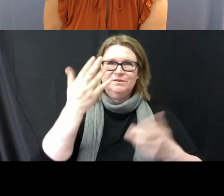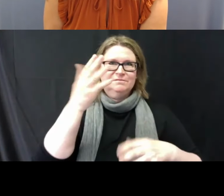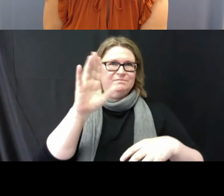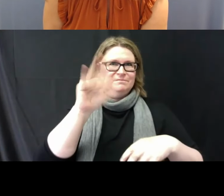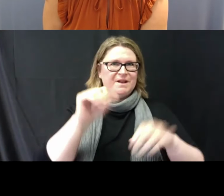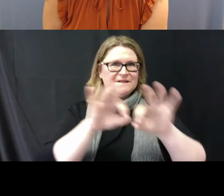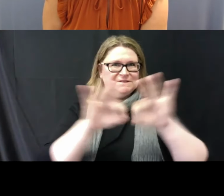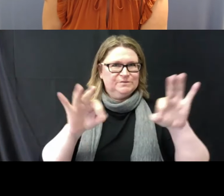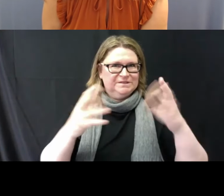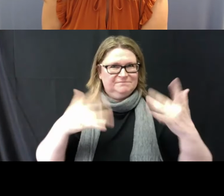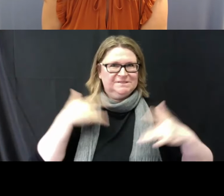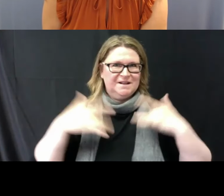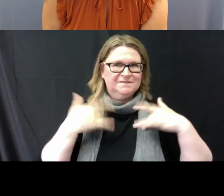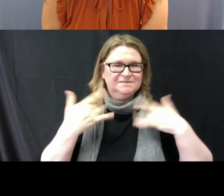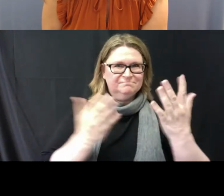can.